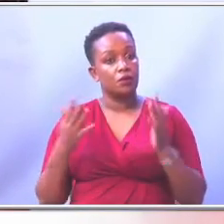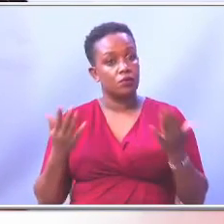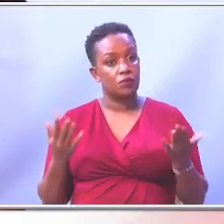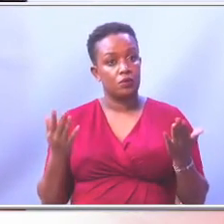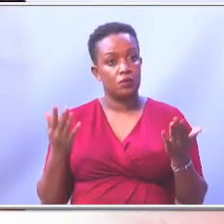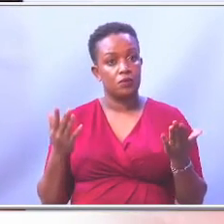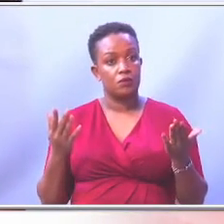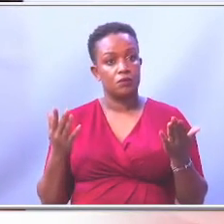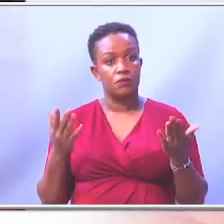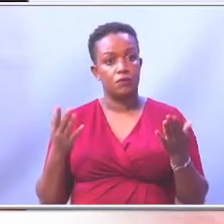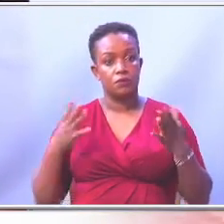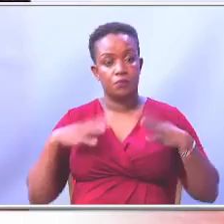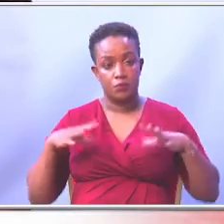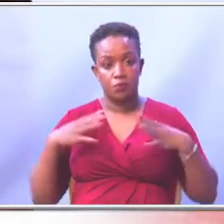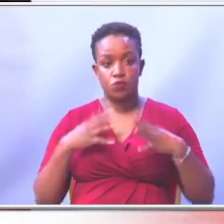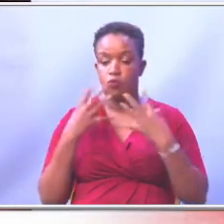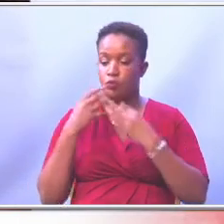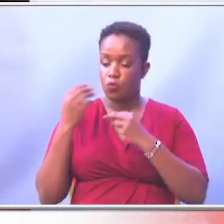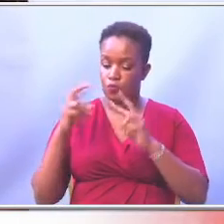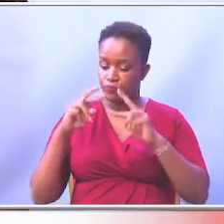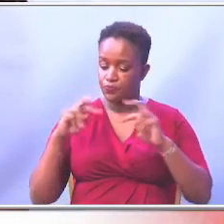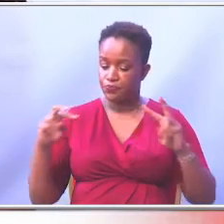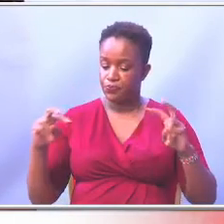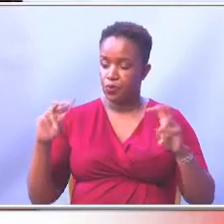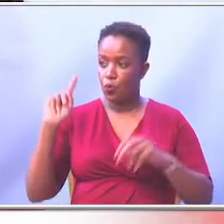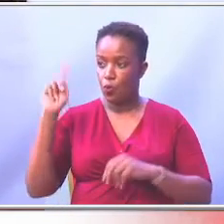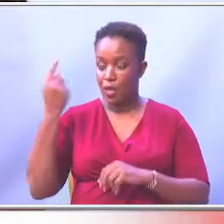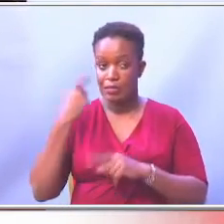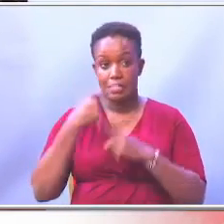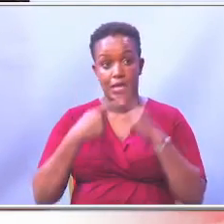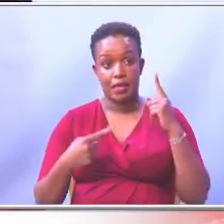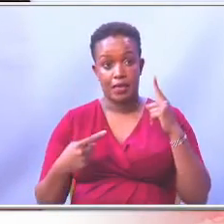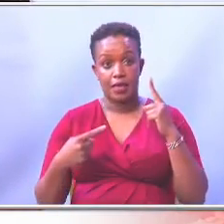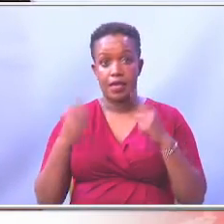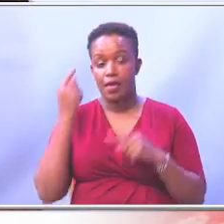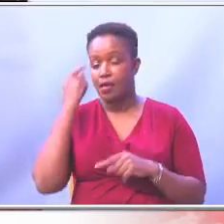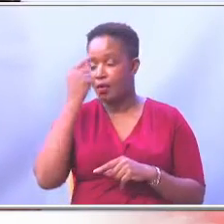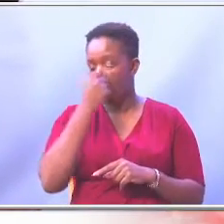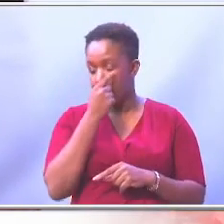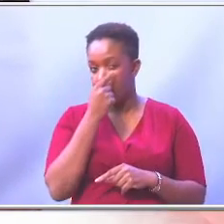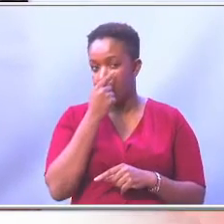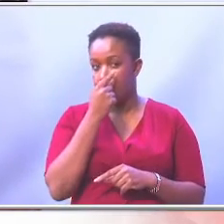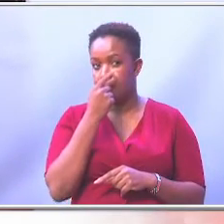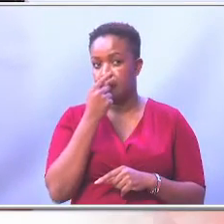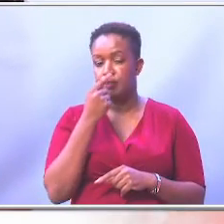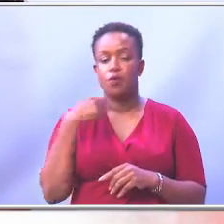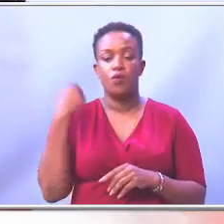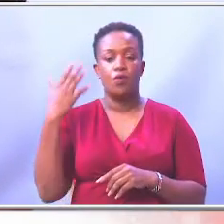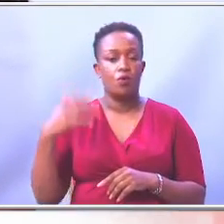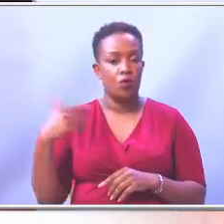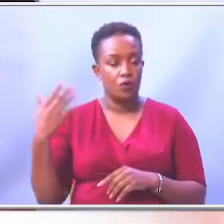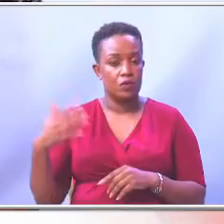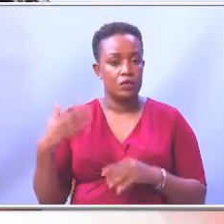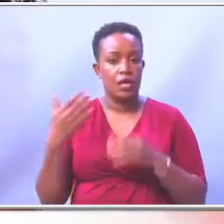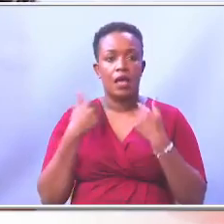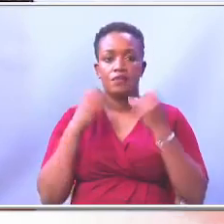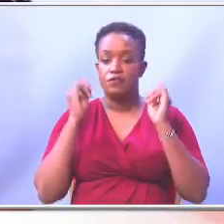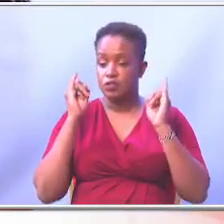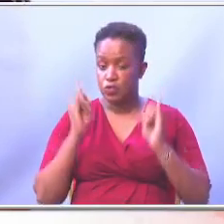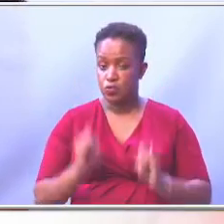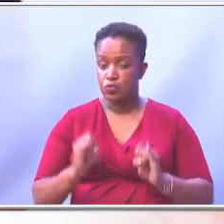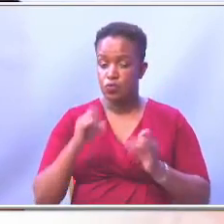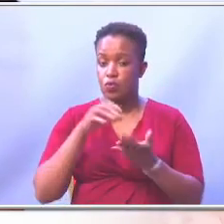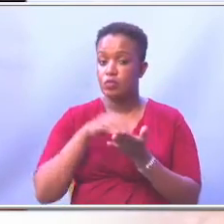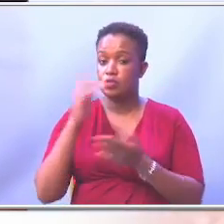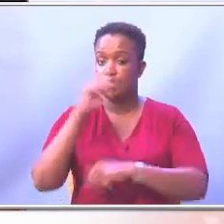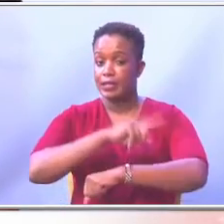to get an eye test at least once a year because, you know, our eyes keep evolving. We're exposed to new conditions every day, so